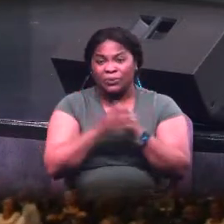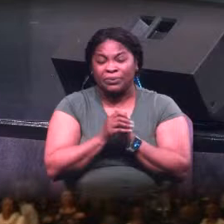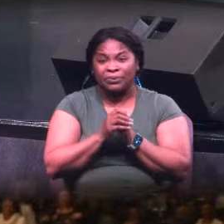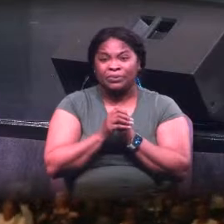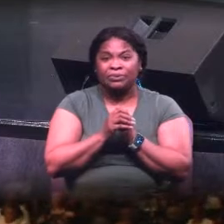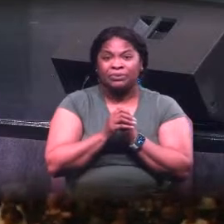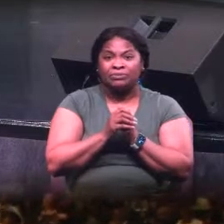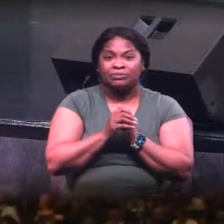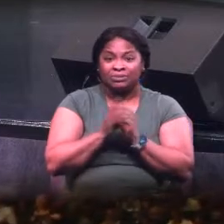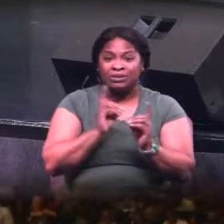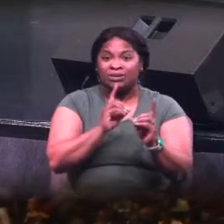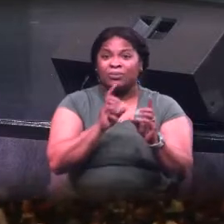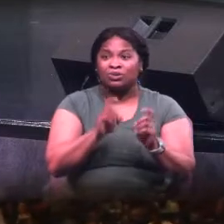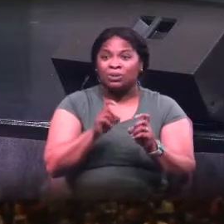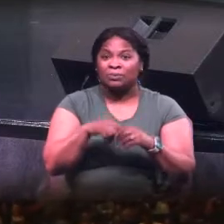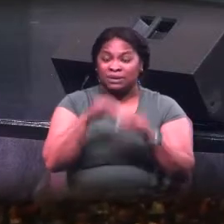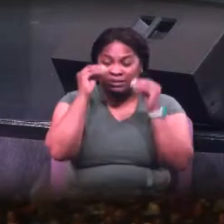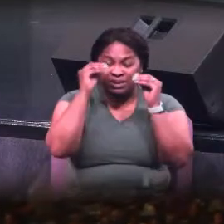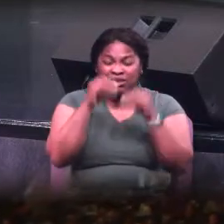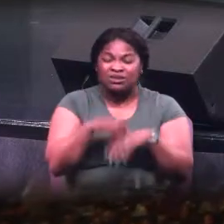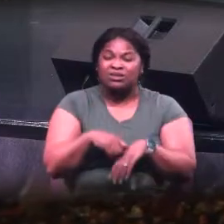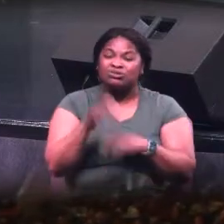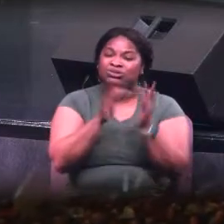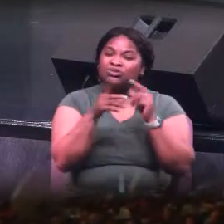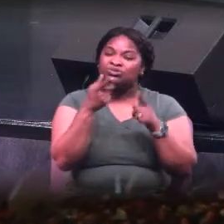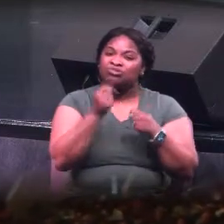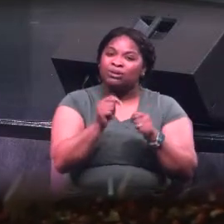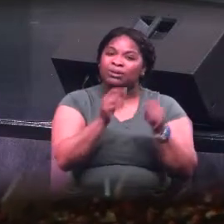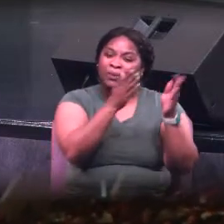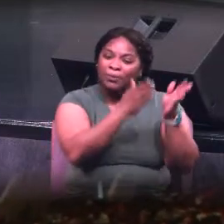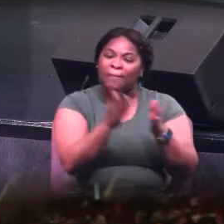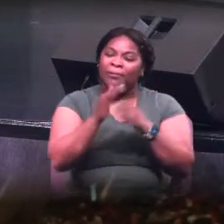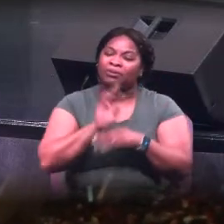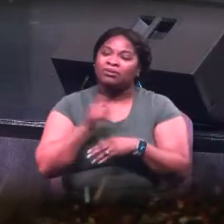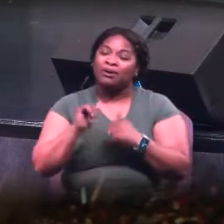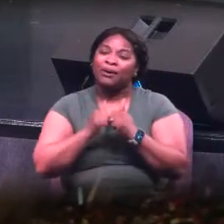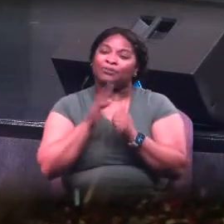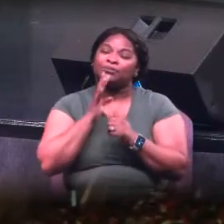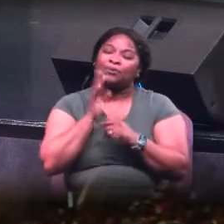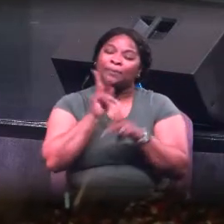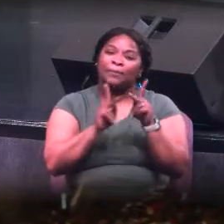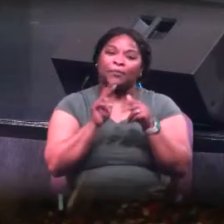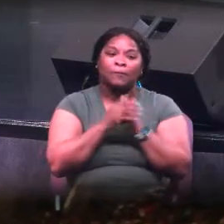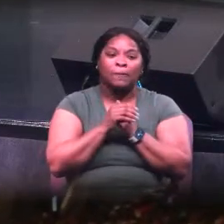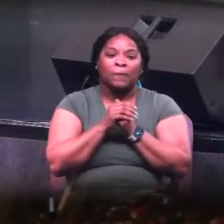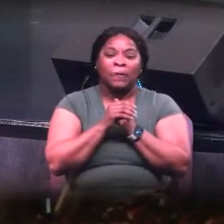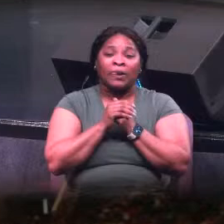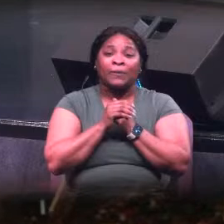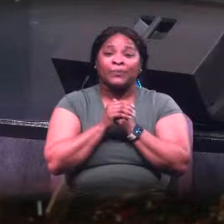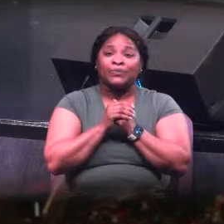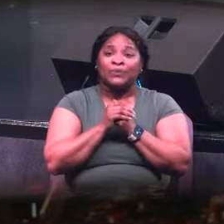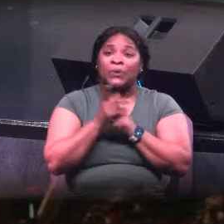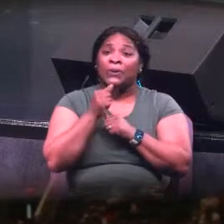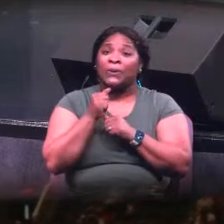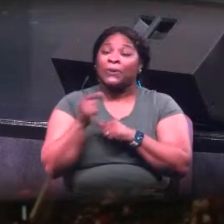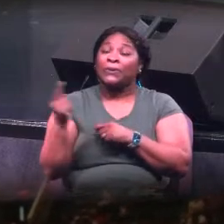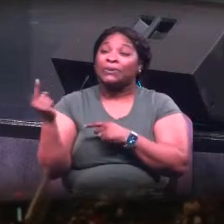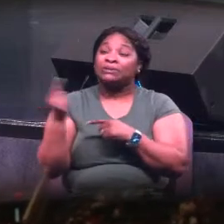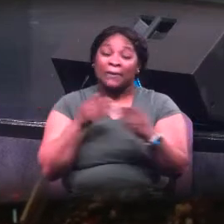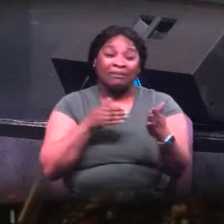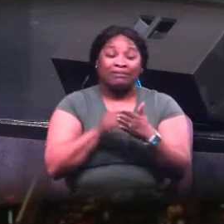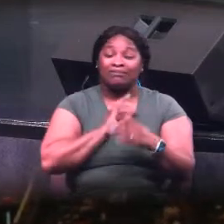Disciples got to be teachable. And Jesus is trying to prepare us on how to talk to people who are coming against